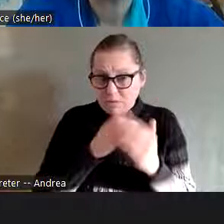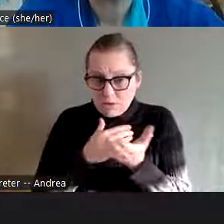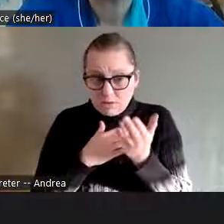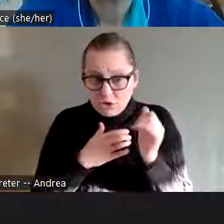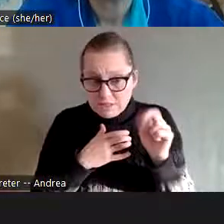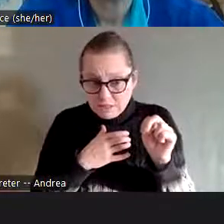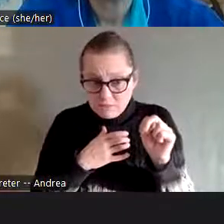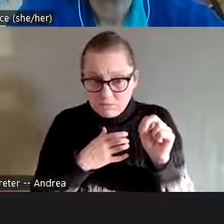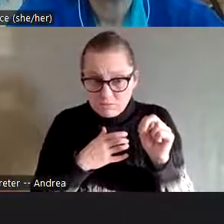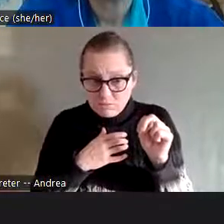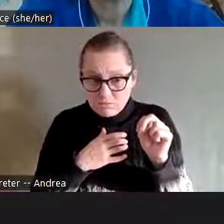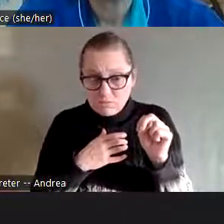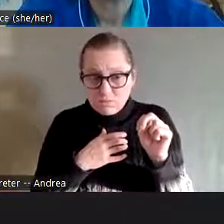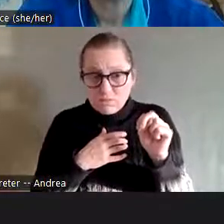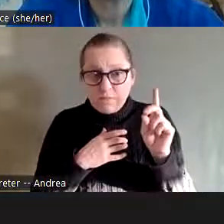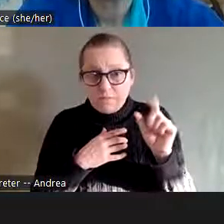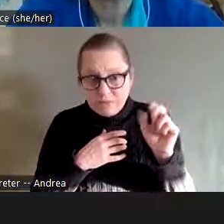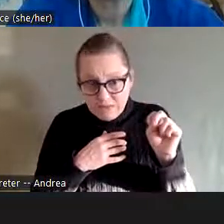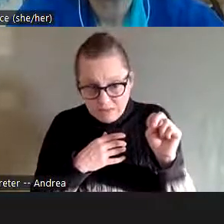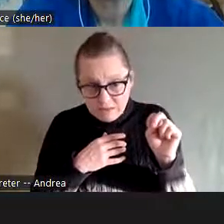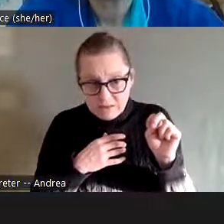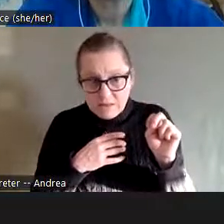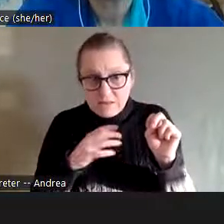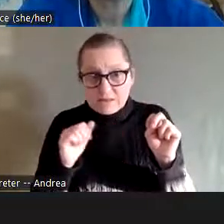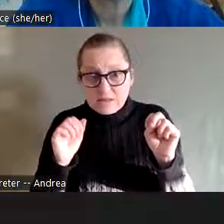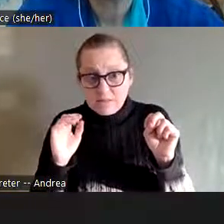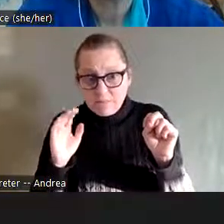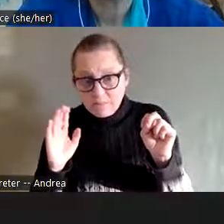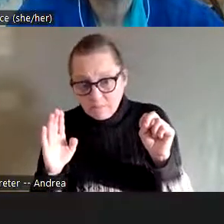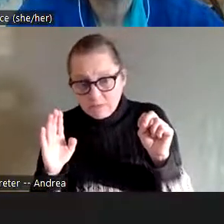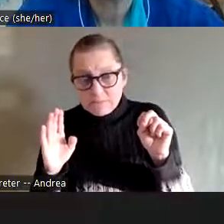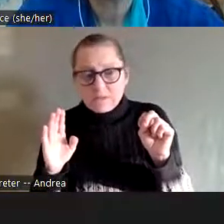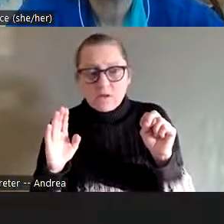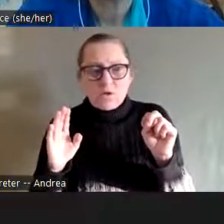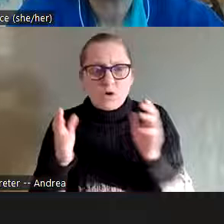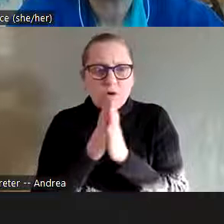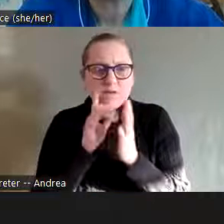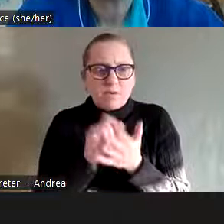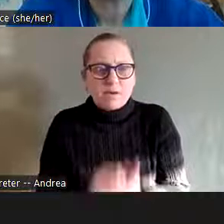Jason's, Dan's, and Sameed's requests on that front.